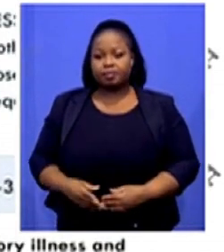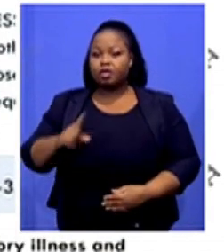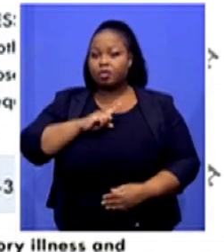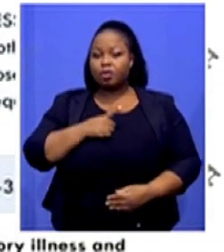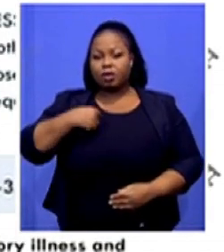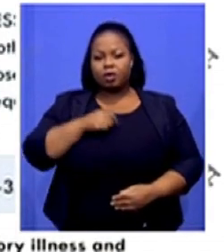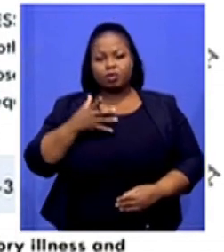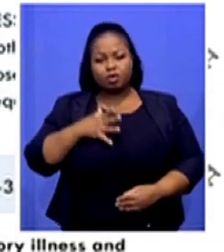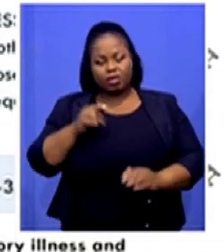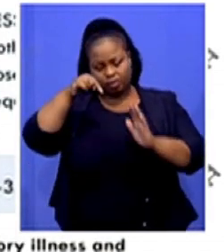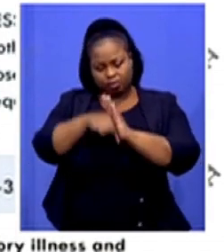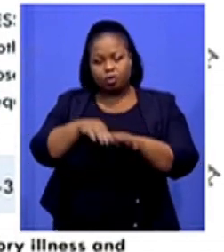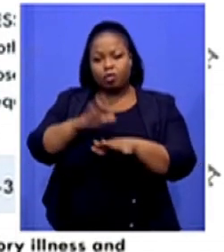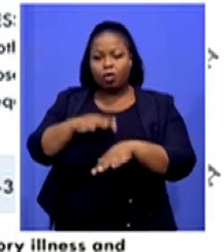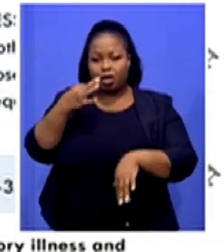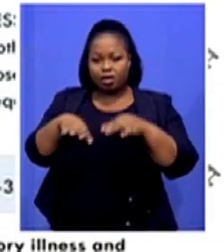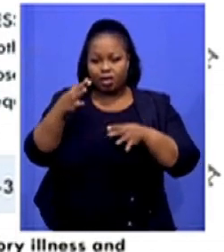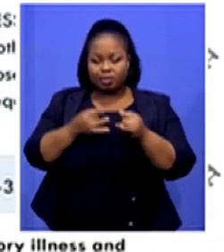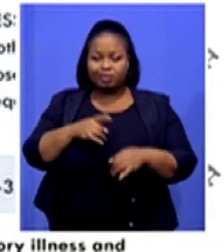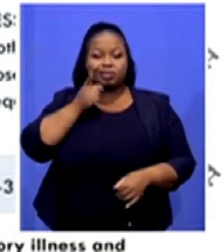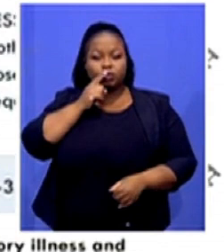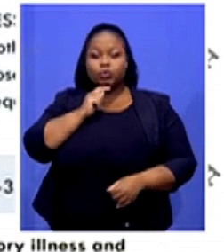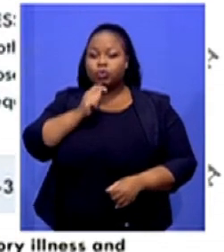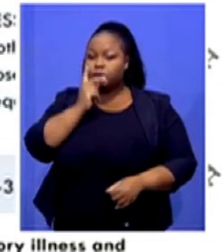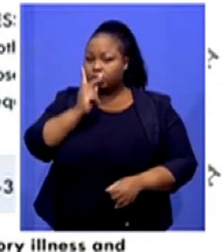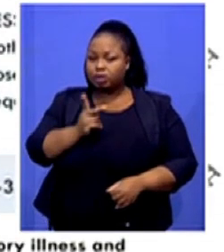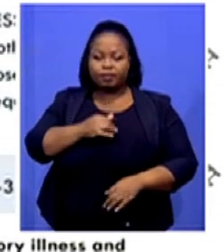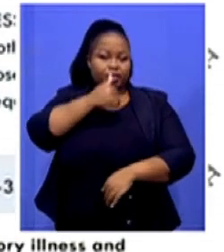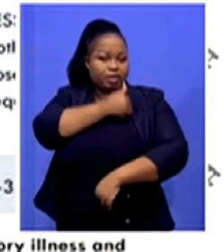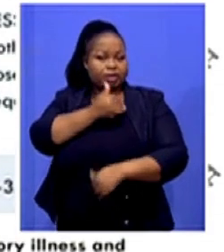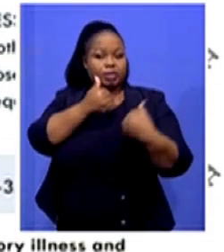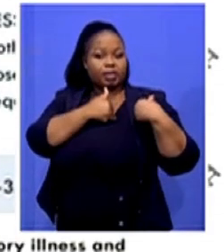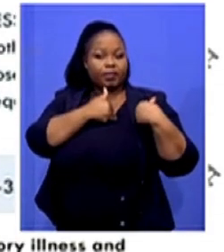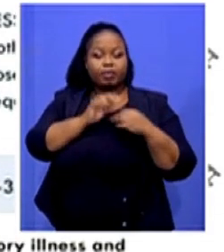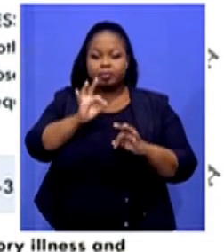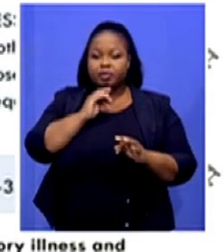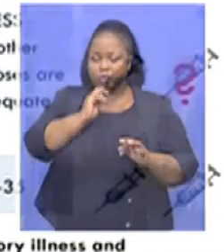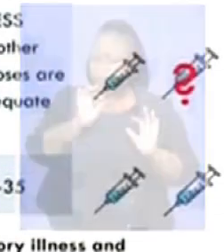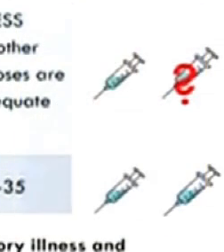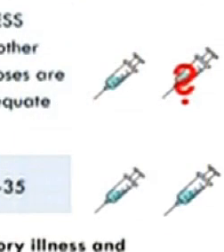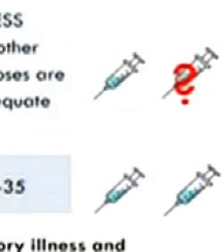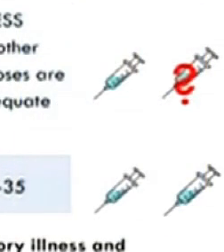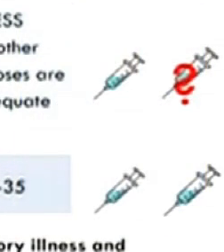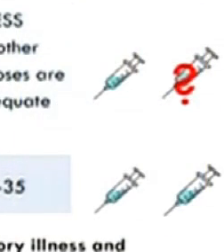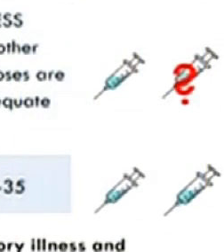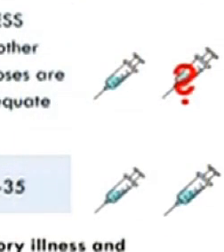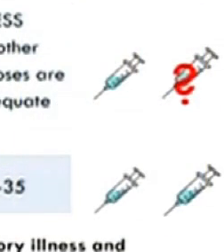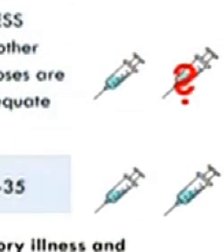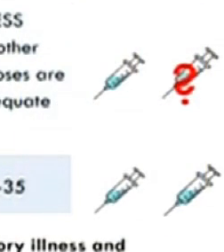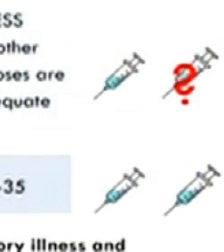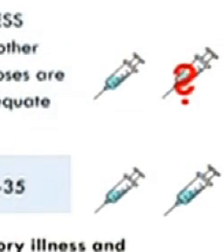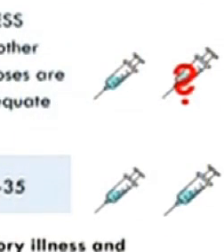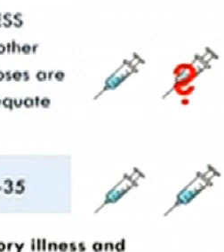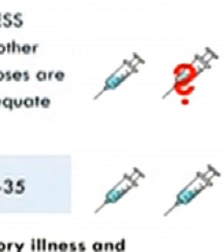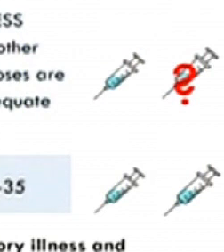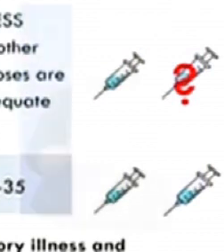of the vaccine, as well as in terms of its immunogenicity. Over the course of the next week or so, we will then start with group 2, which